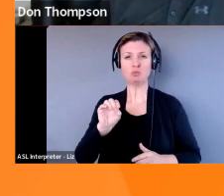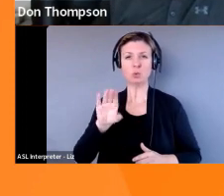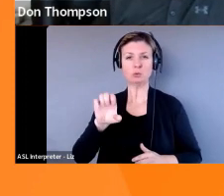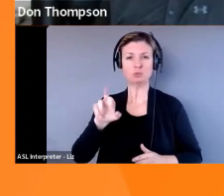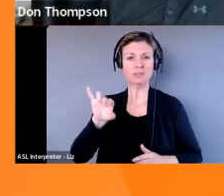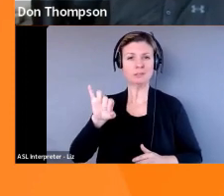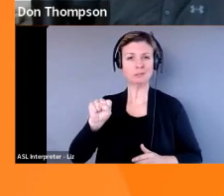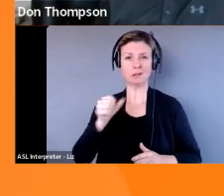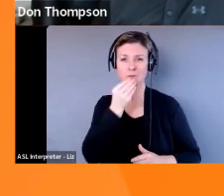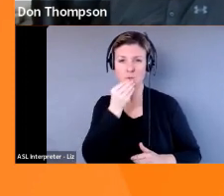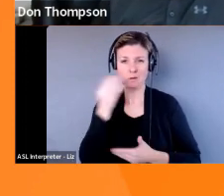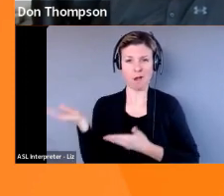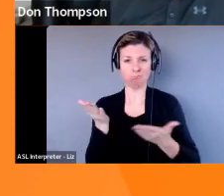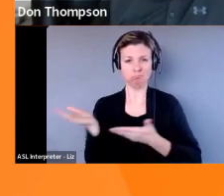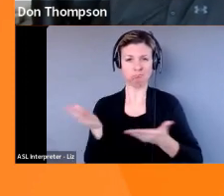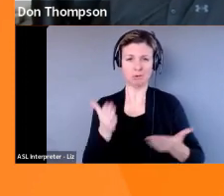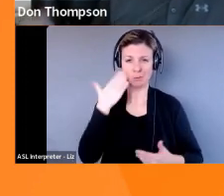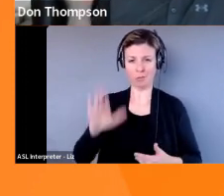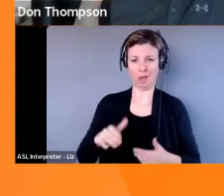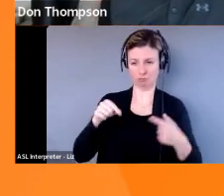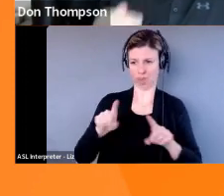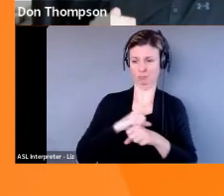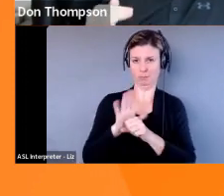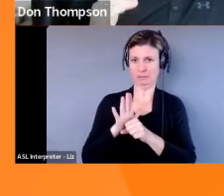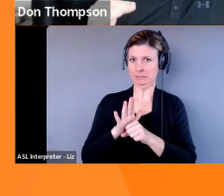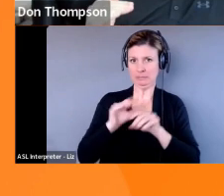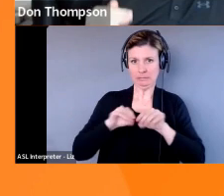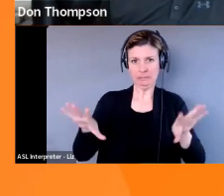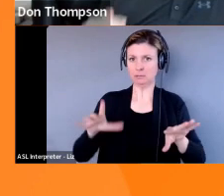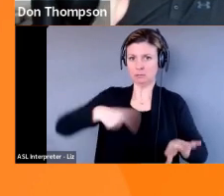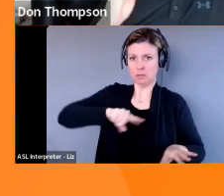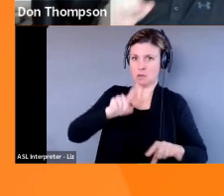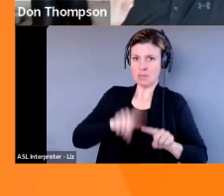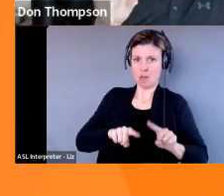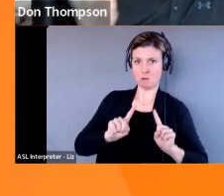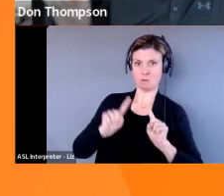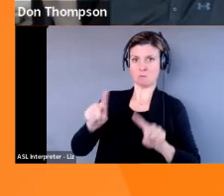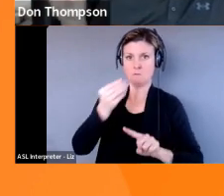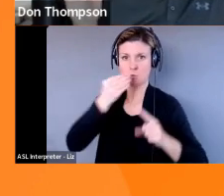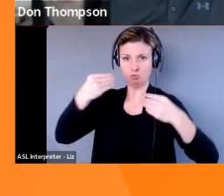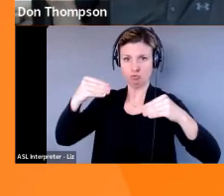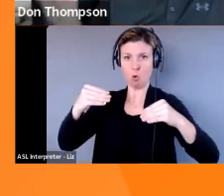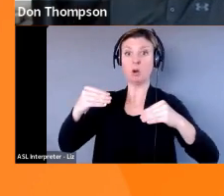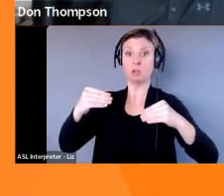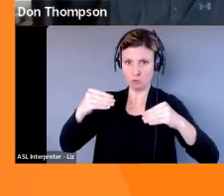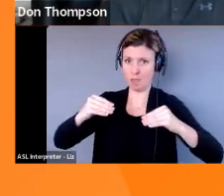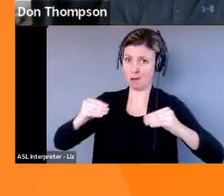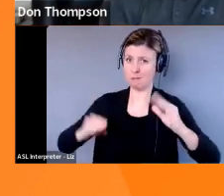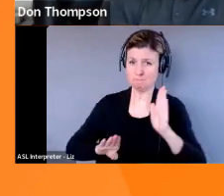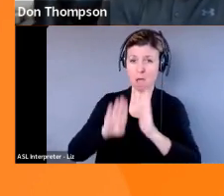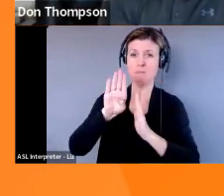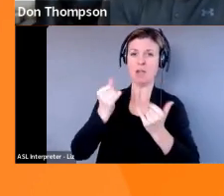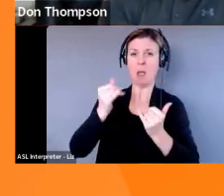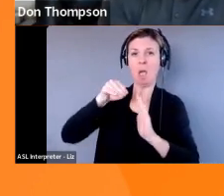the pandemic where we couldn't go to supermarkets. And that's come down a little bit, but still opportunity and growth that we should